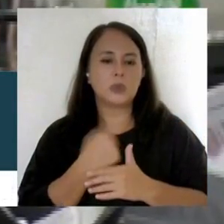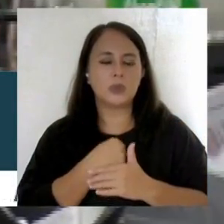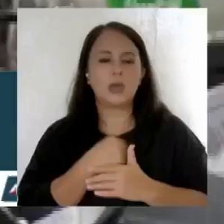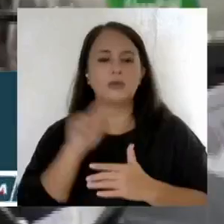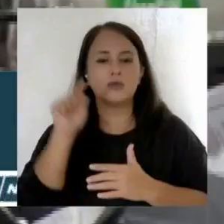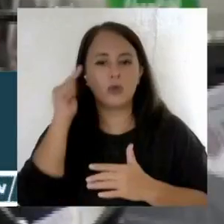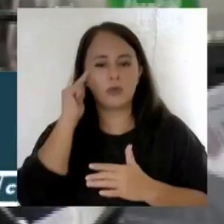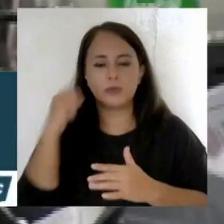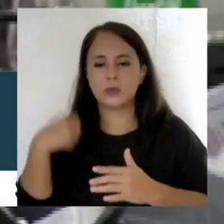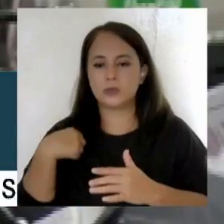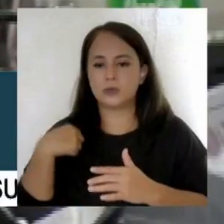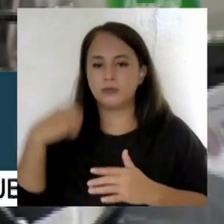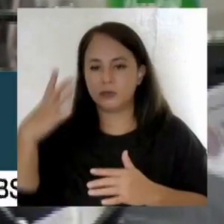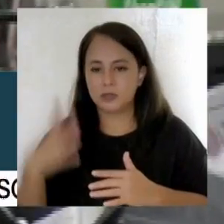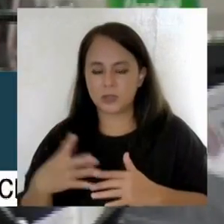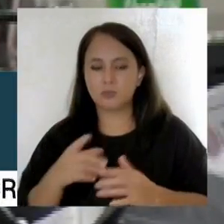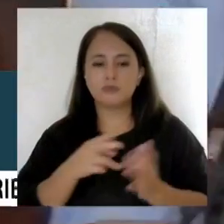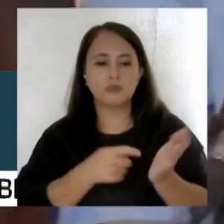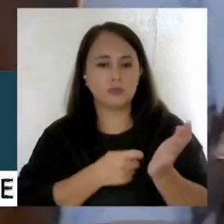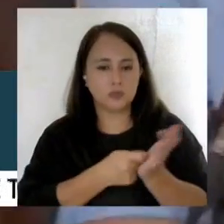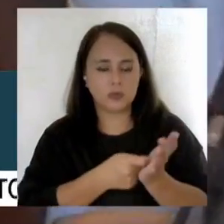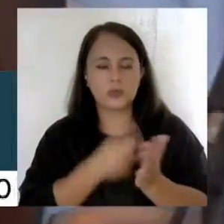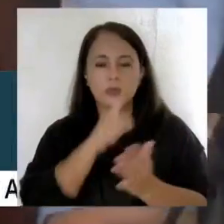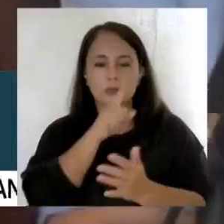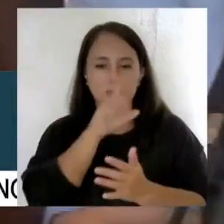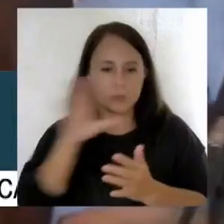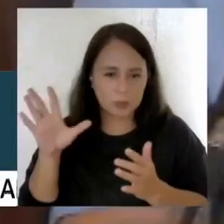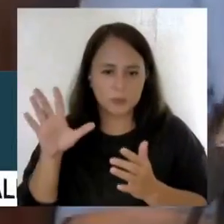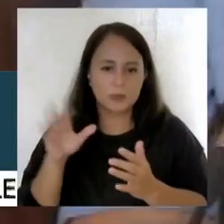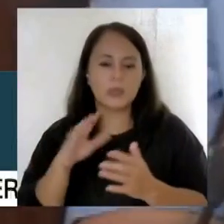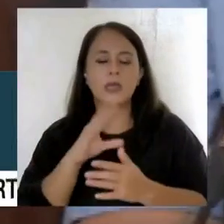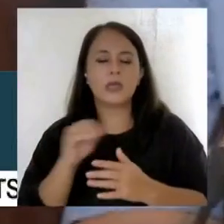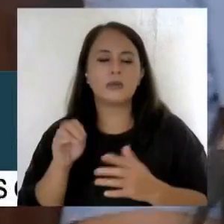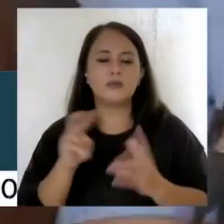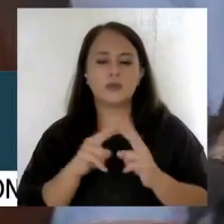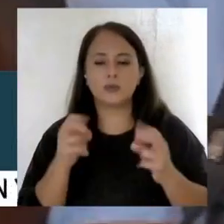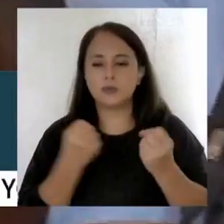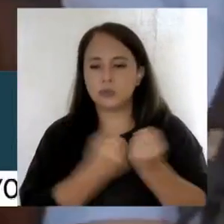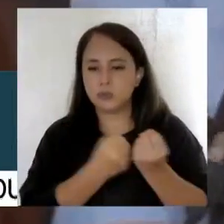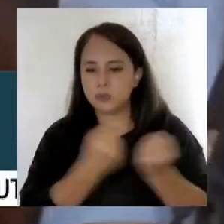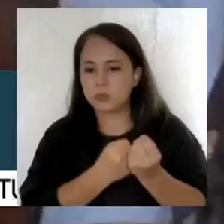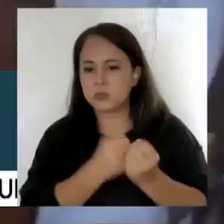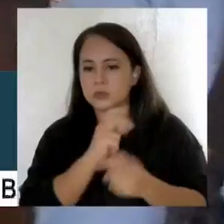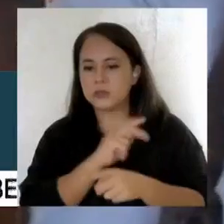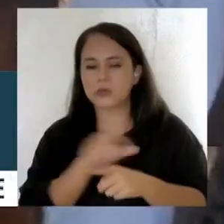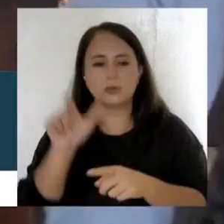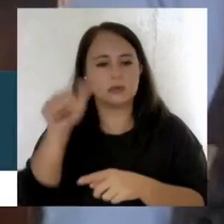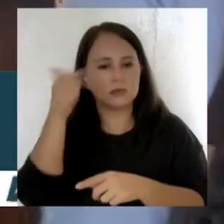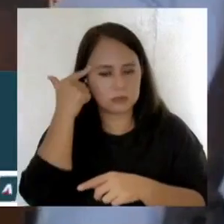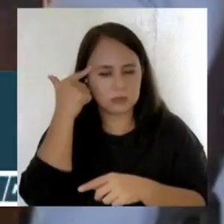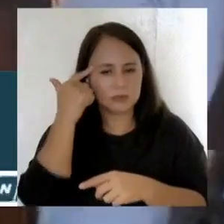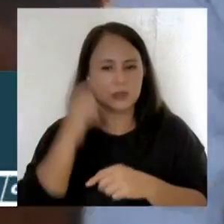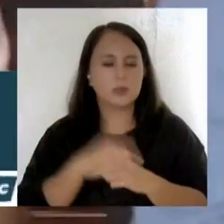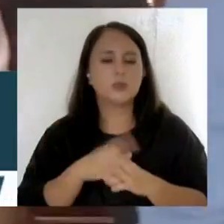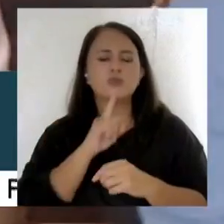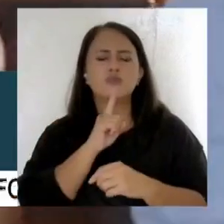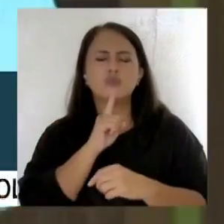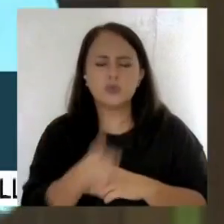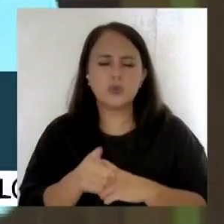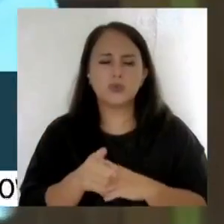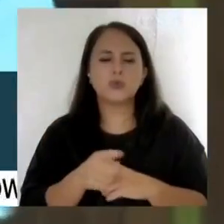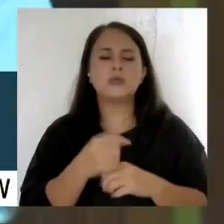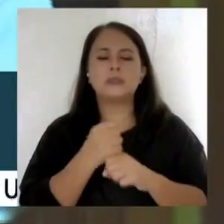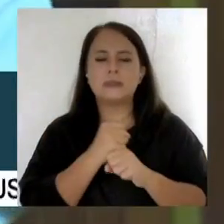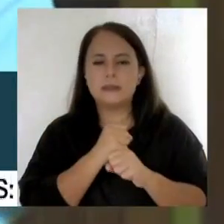officials truthful to the oath that they had and a very supportive national government to really secure